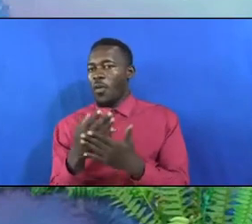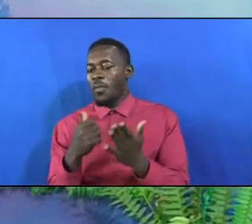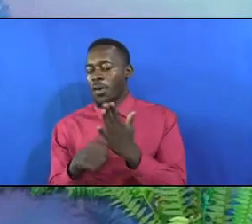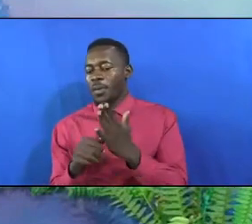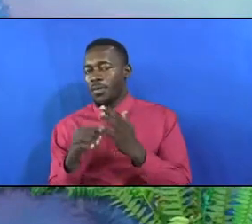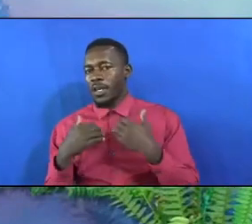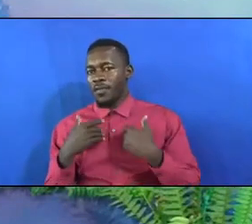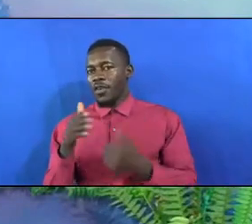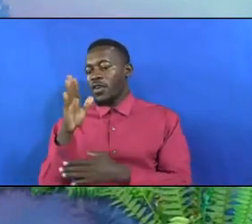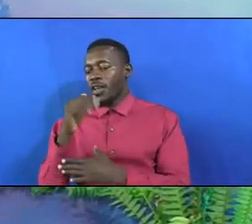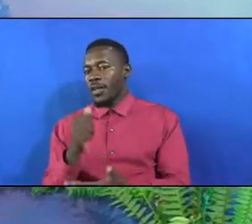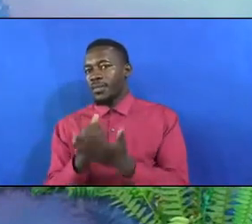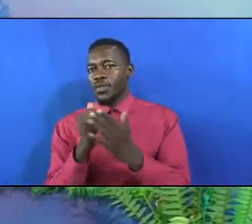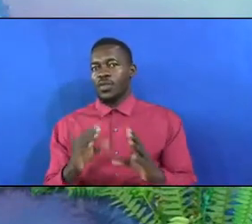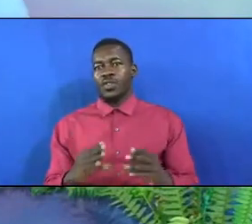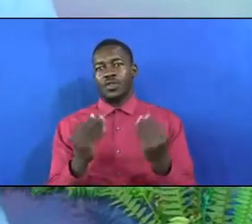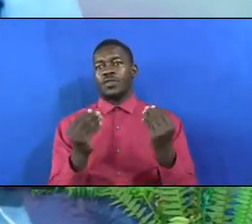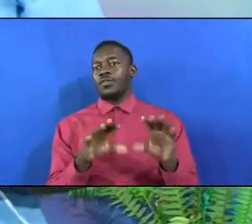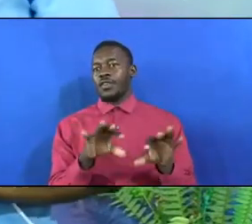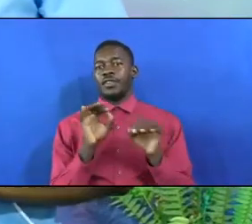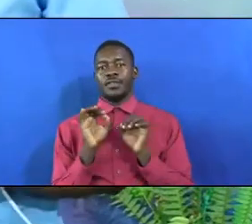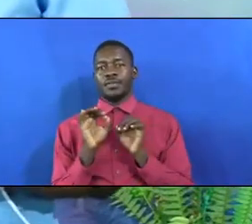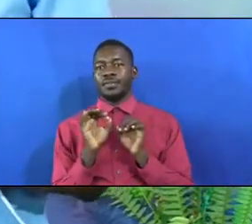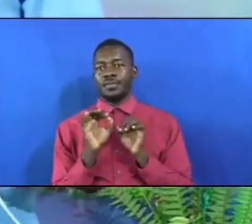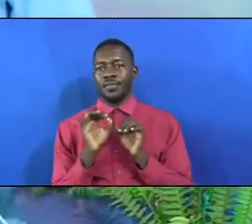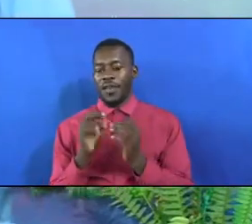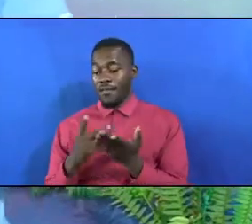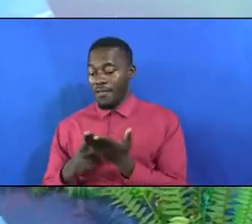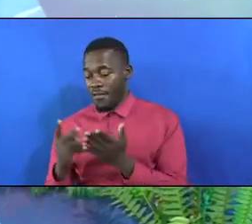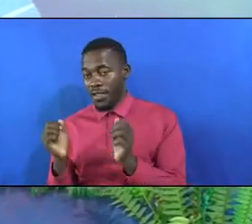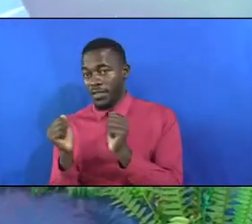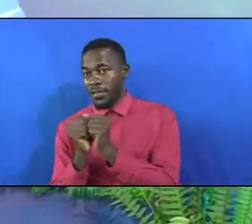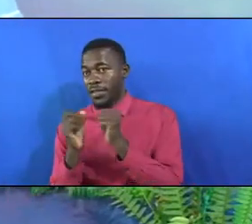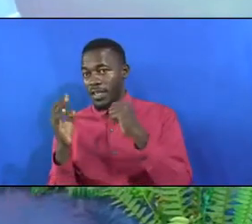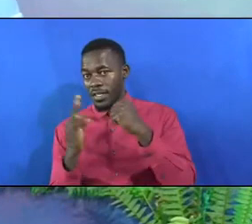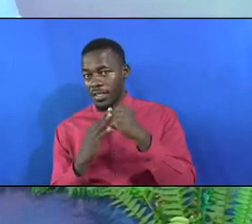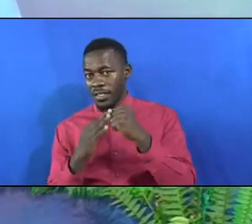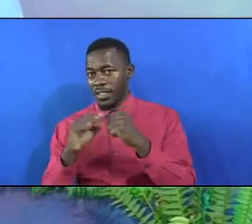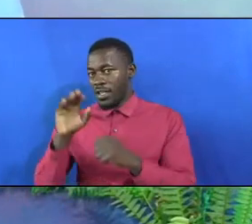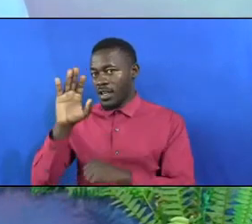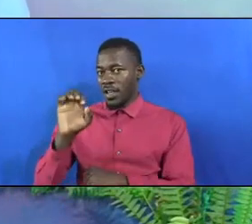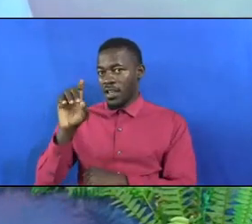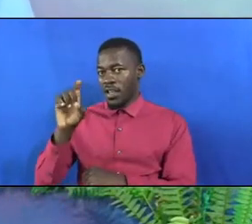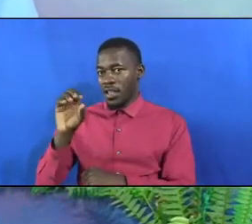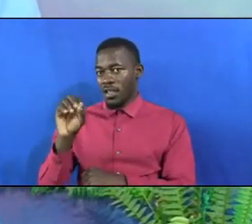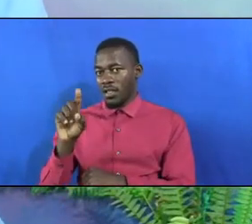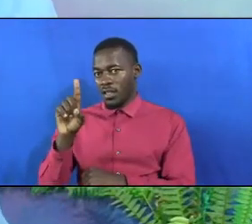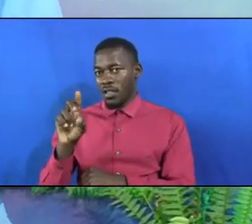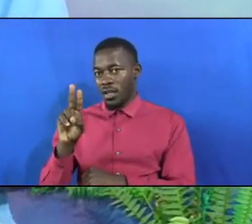of wisdom. You know, in verse 18, the book of Exodus,